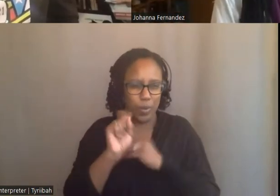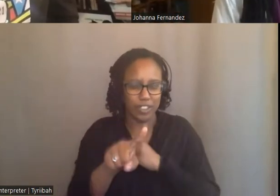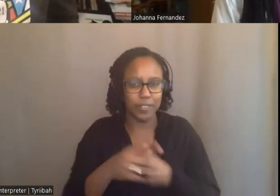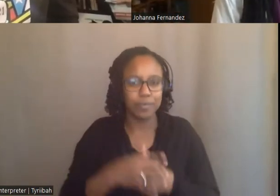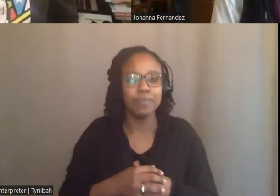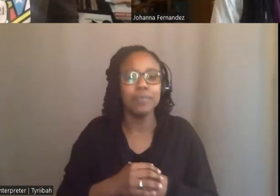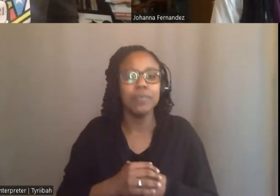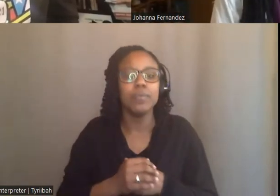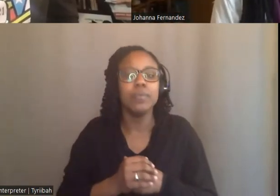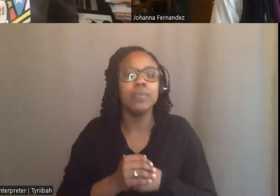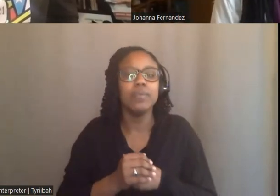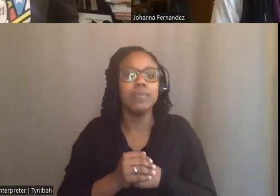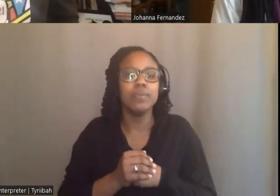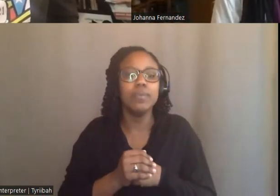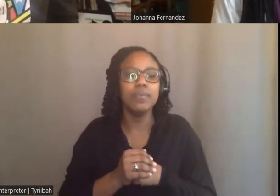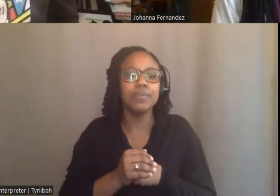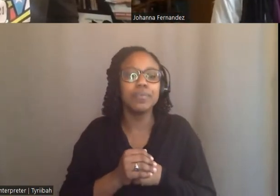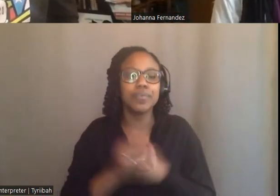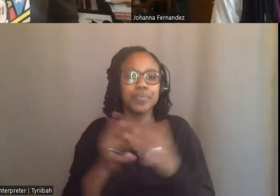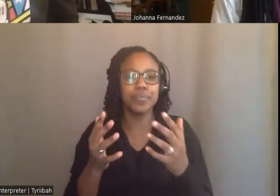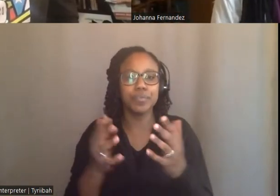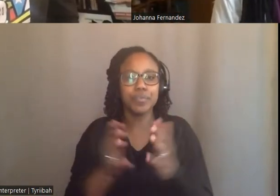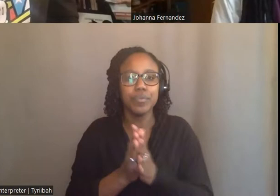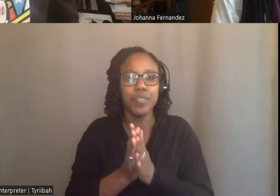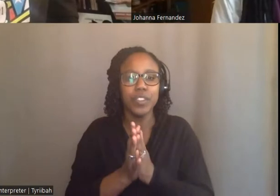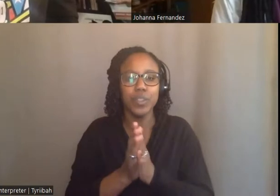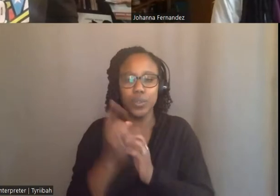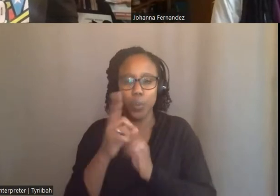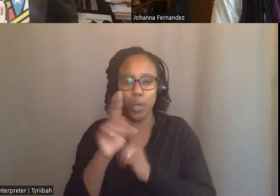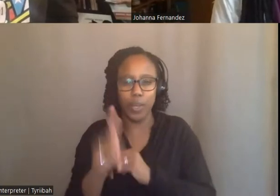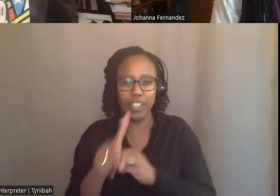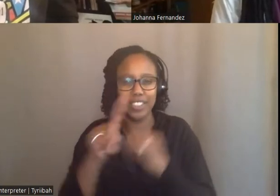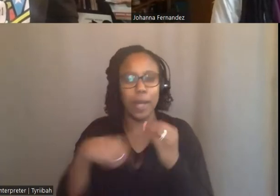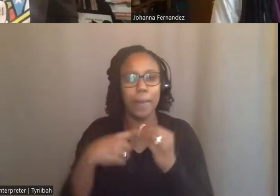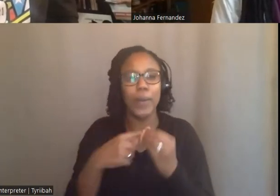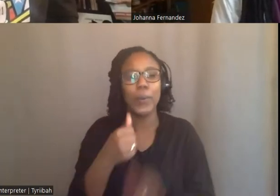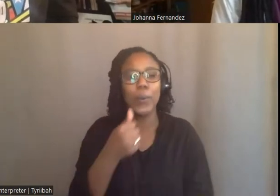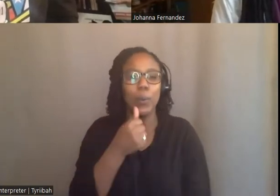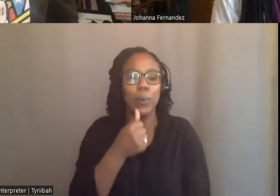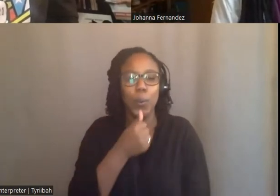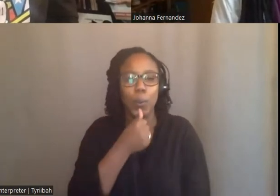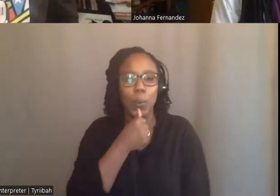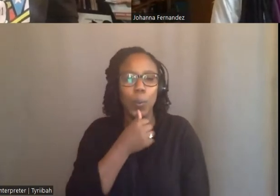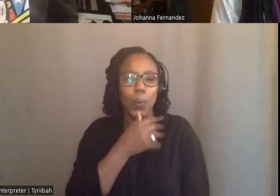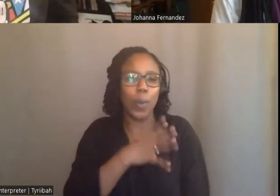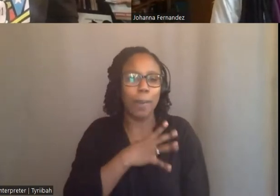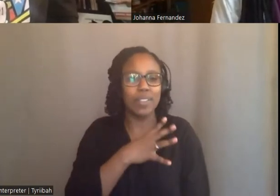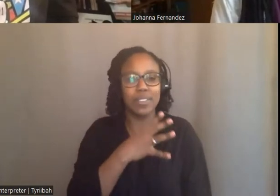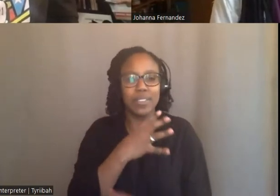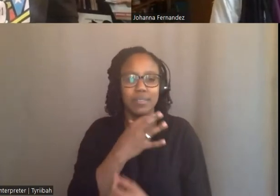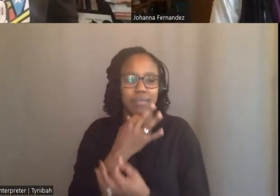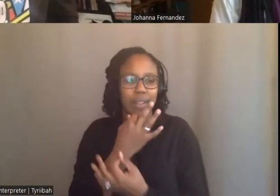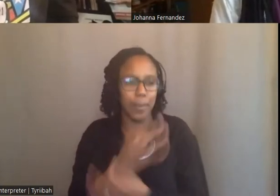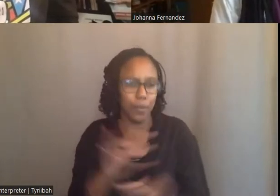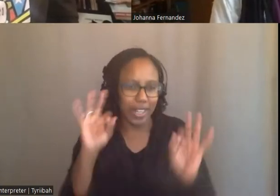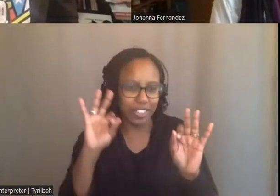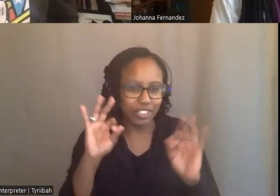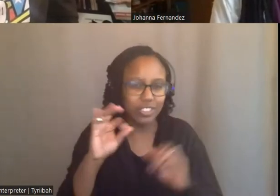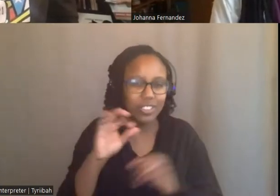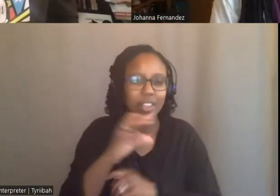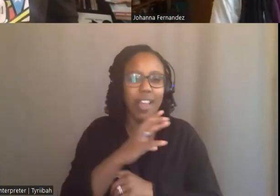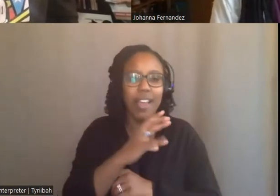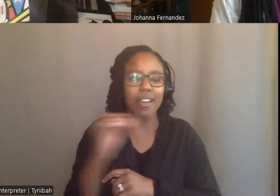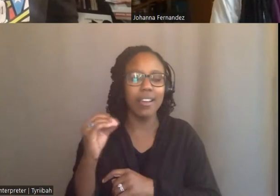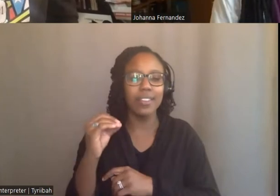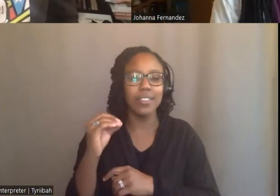But I wanted to get to this question about women's liberation and the politics of the Young Lords,